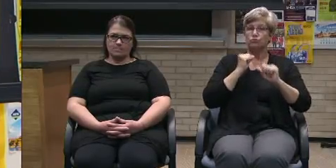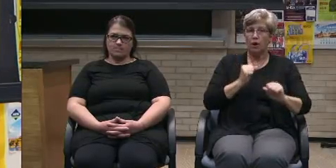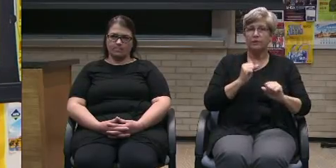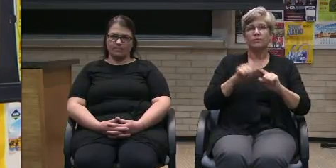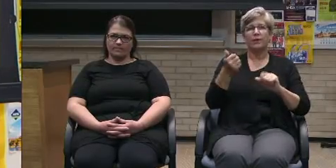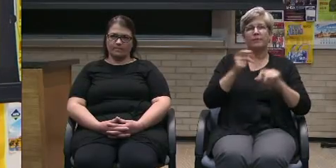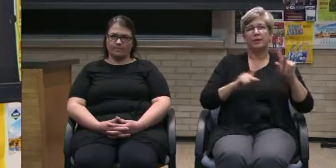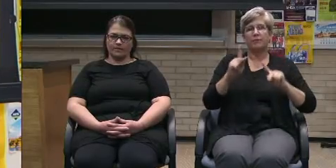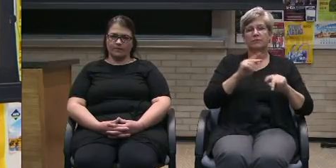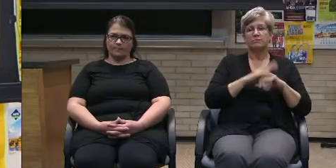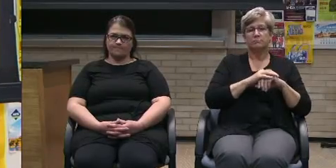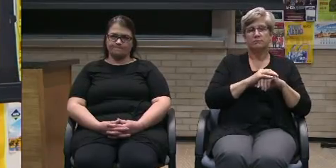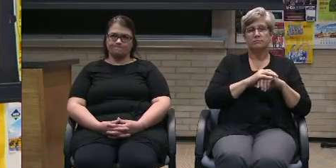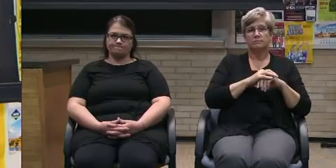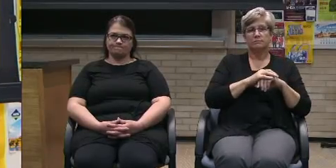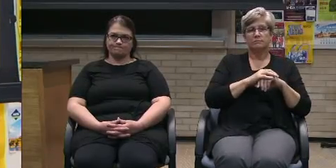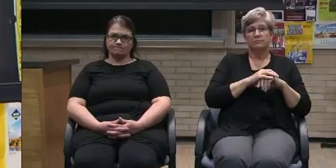people.